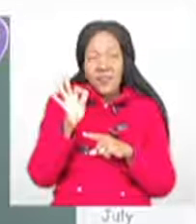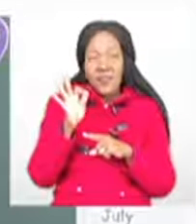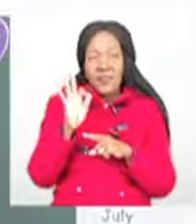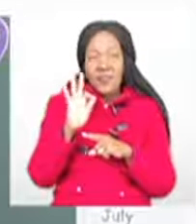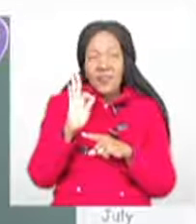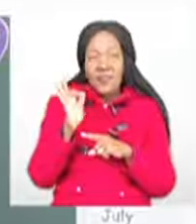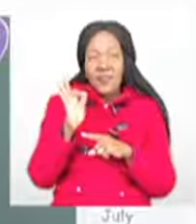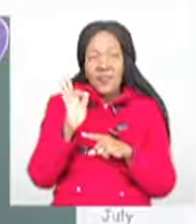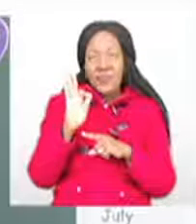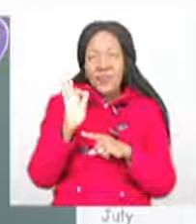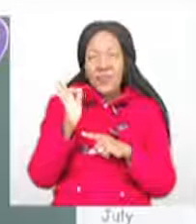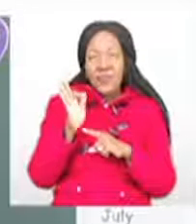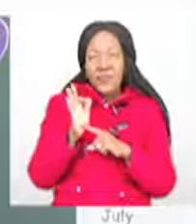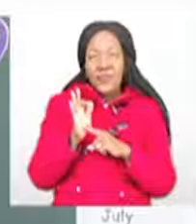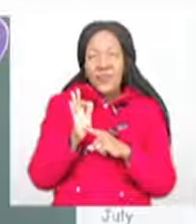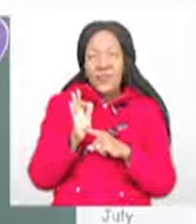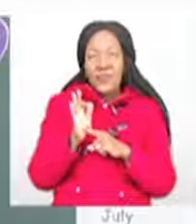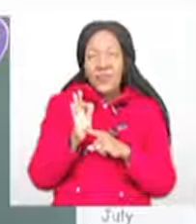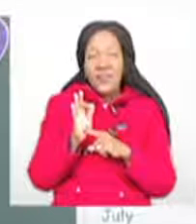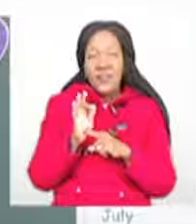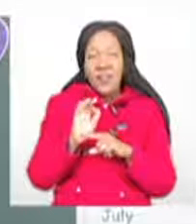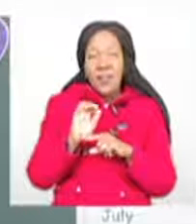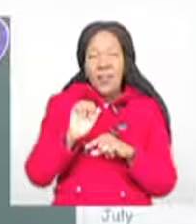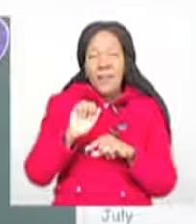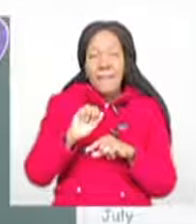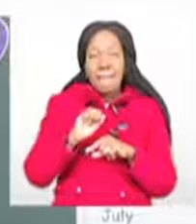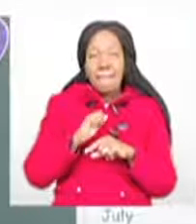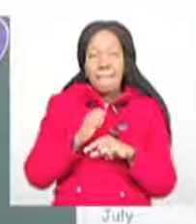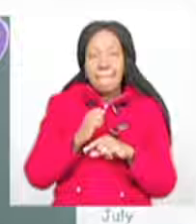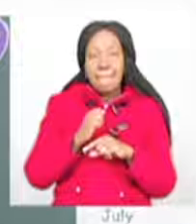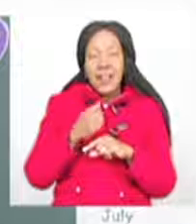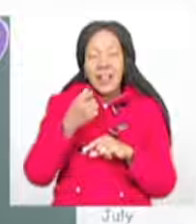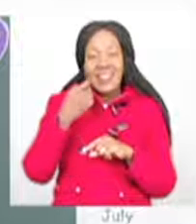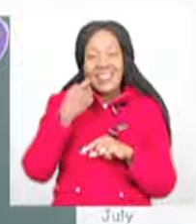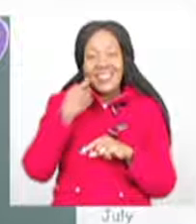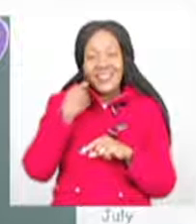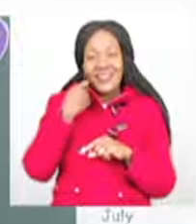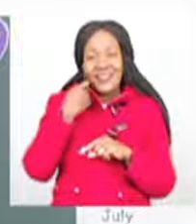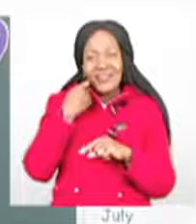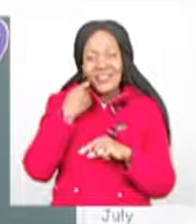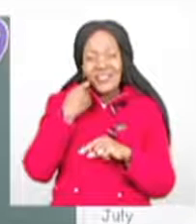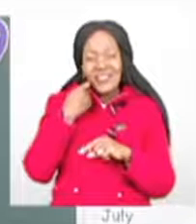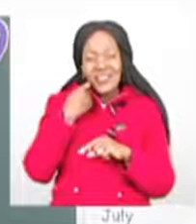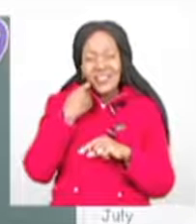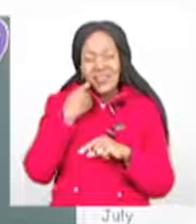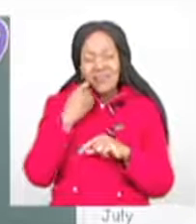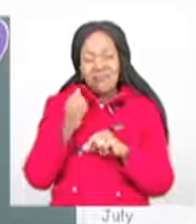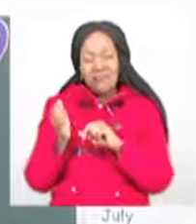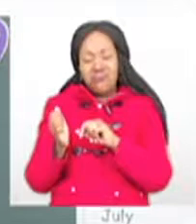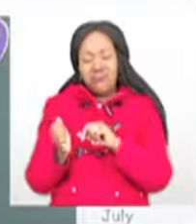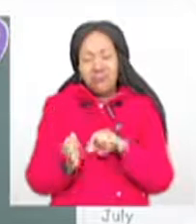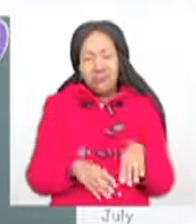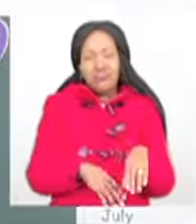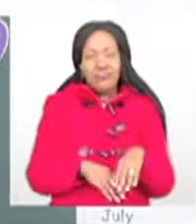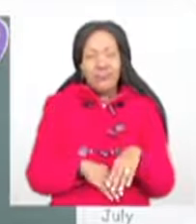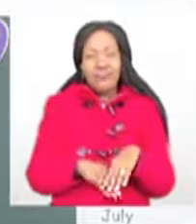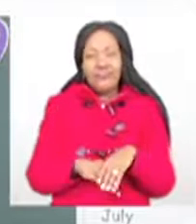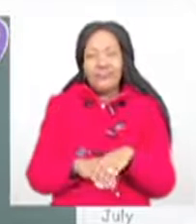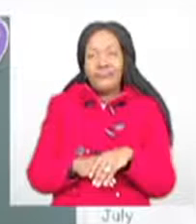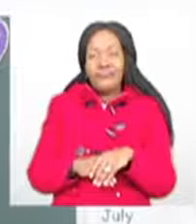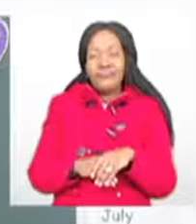f. My big fish will disappear. Close your eyes and let's repeat the